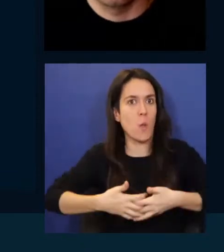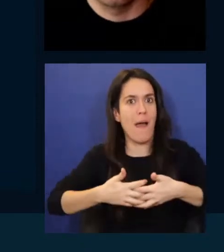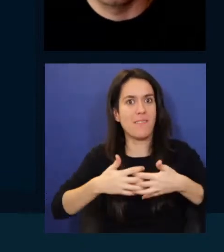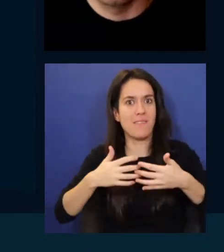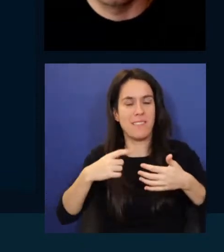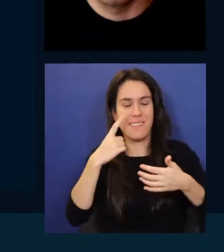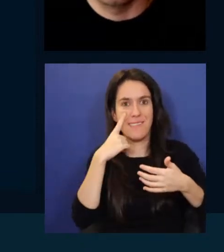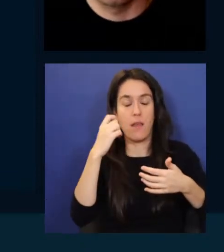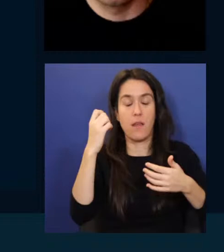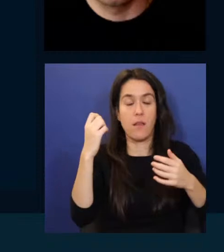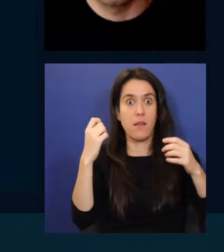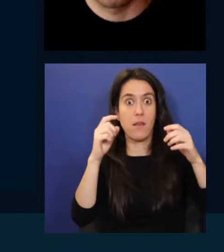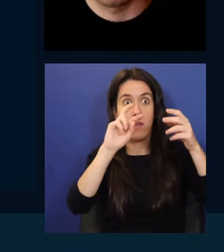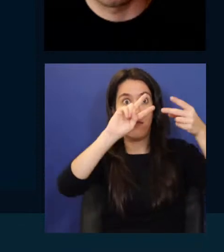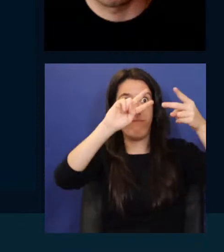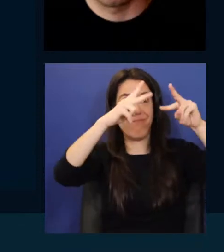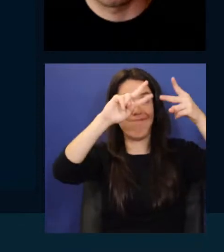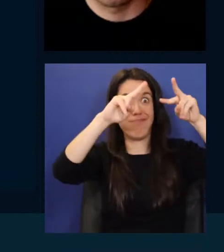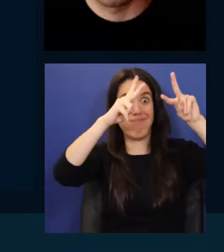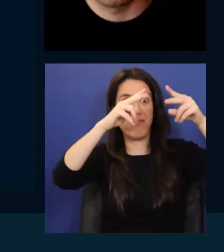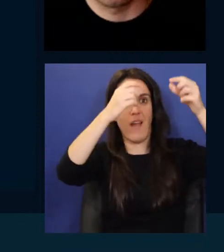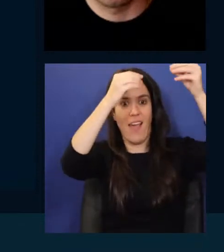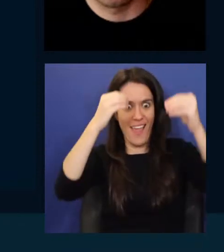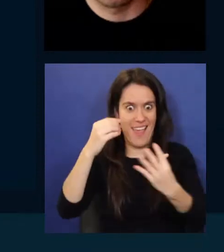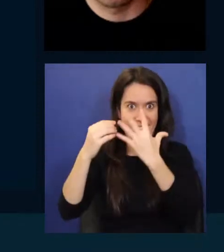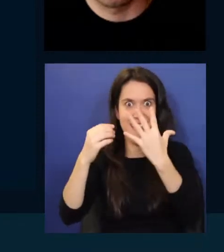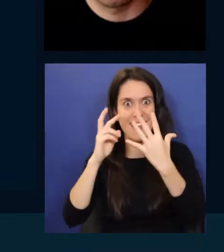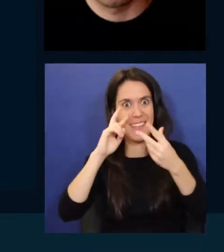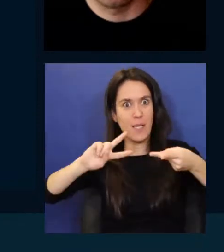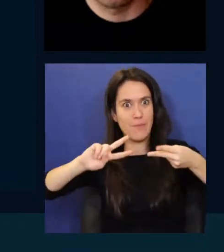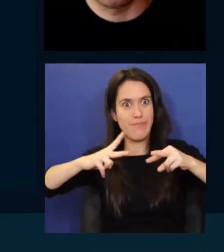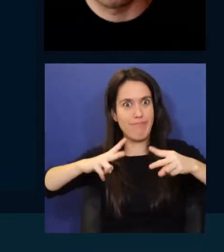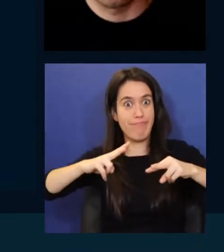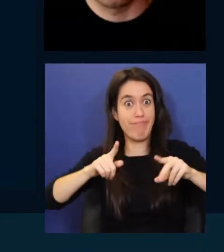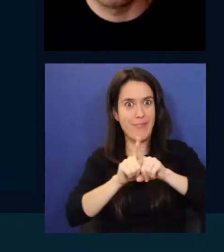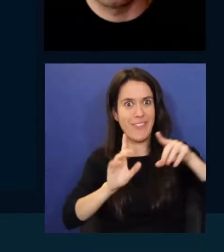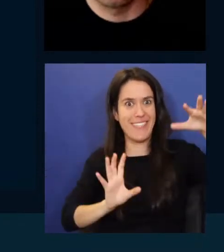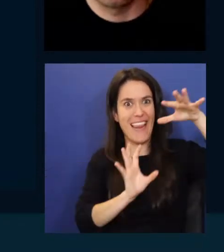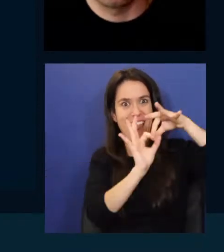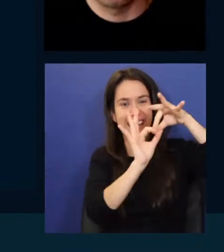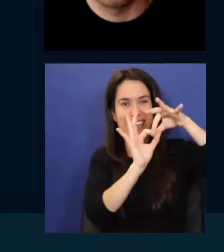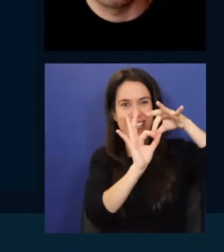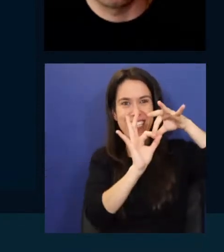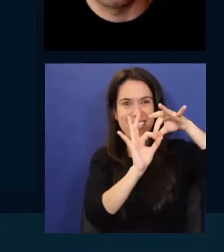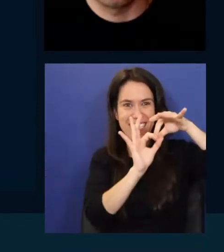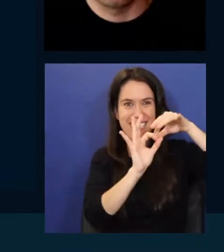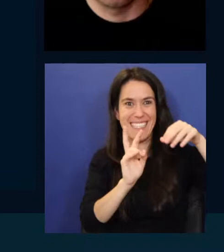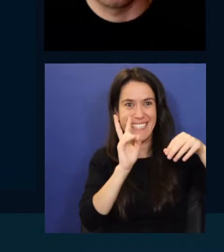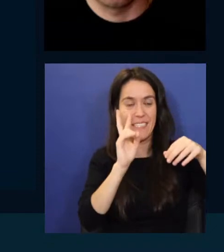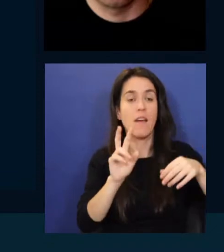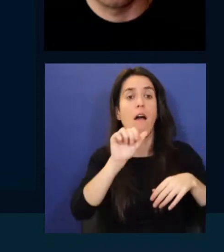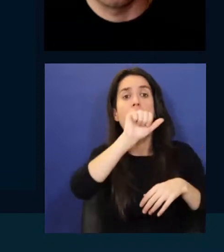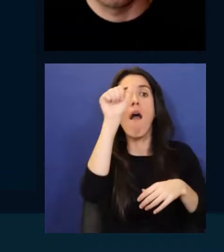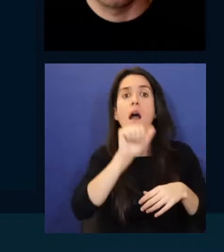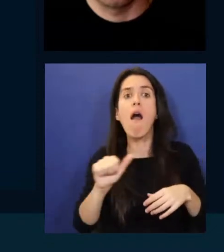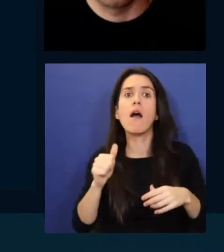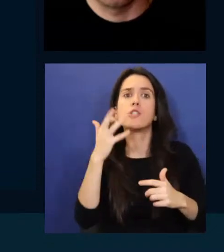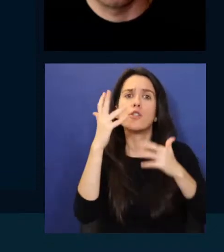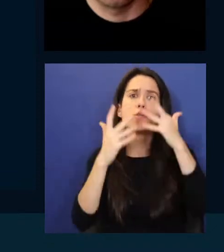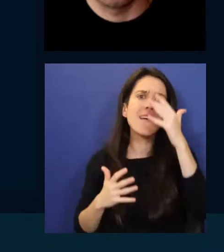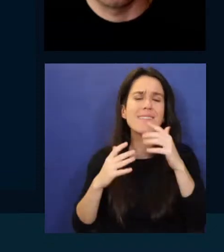from Contoso to Fabricam. By connecting Azure Data Lake Storage to Azure Synapse